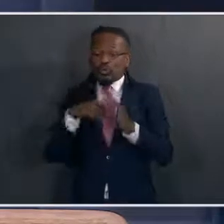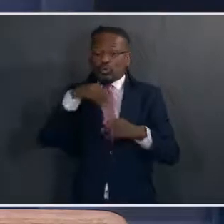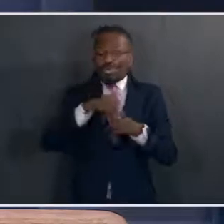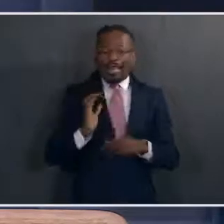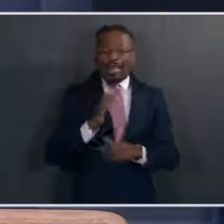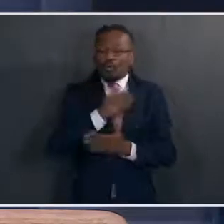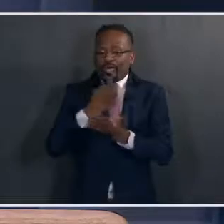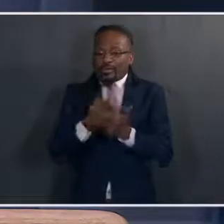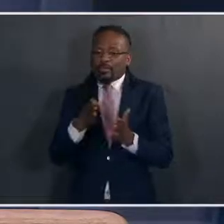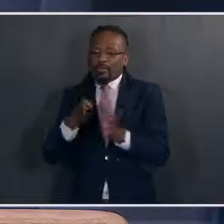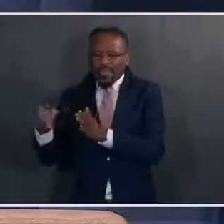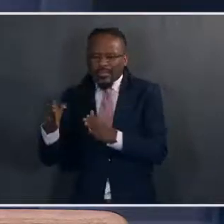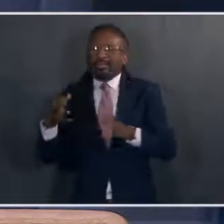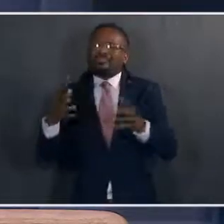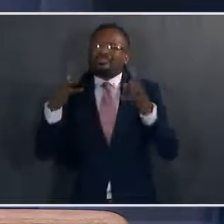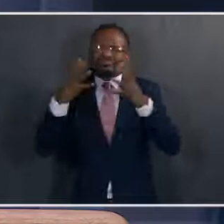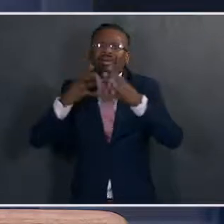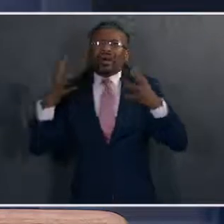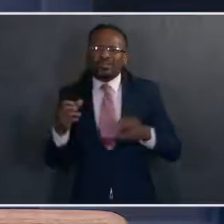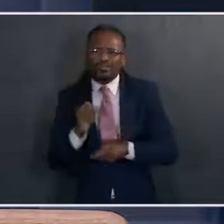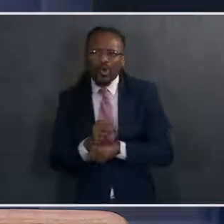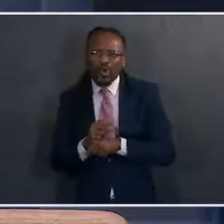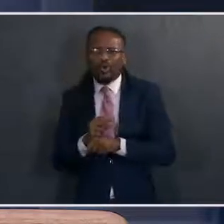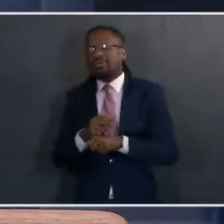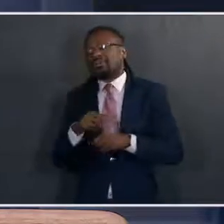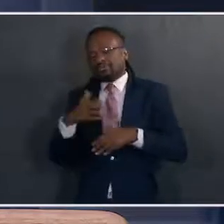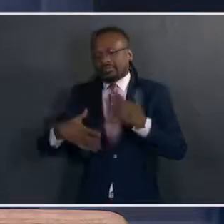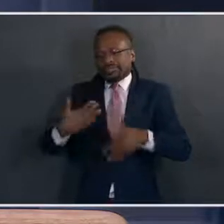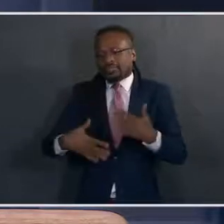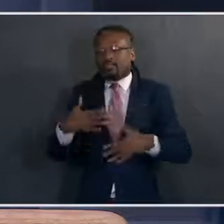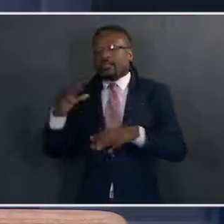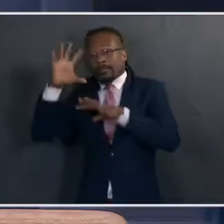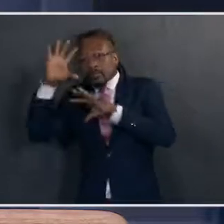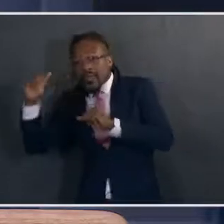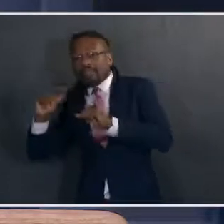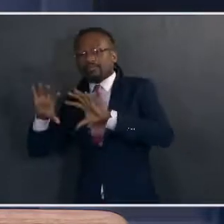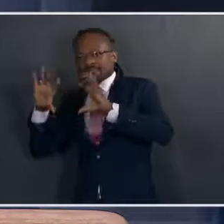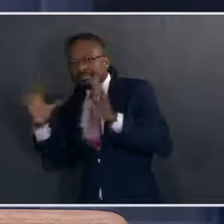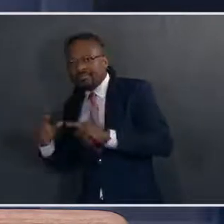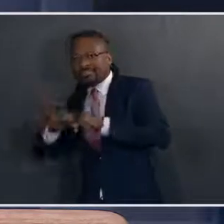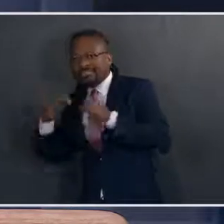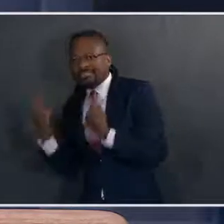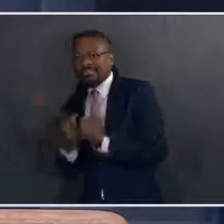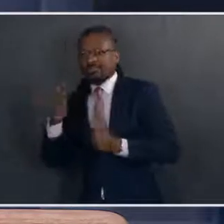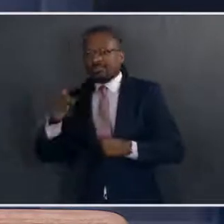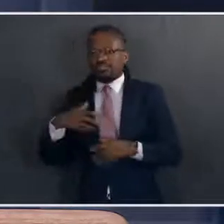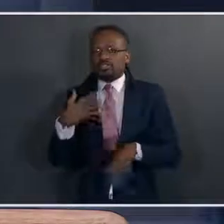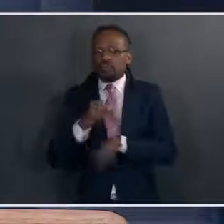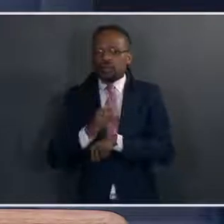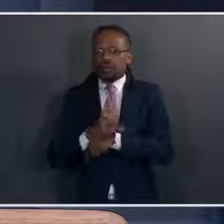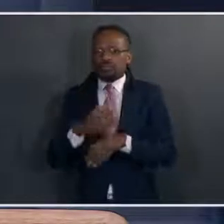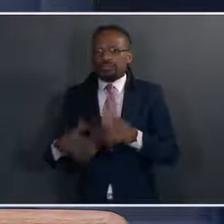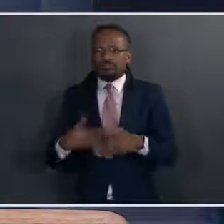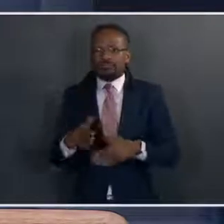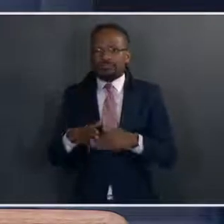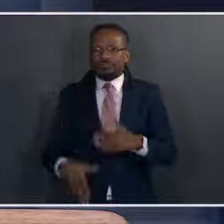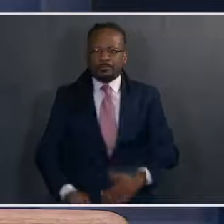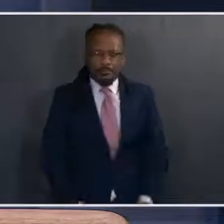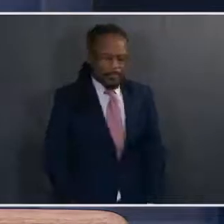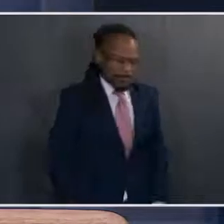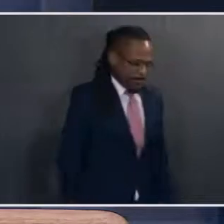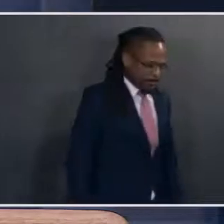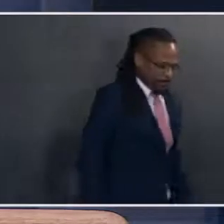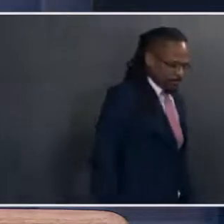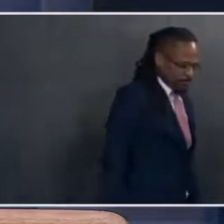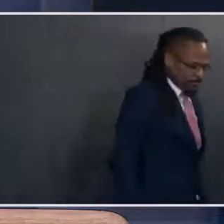be done. It's something that the president and his team will continue to push on to get his full team in place. Go ahead. Do you know on the cloud